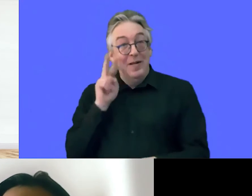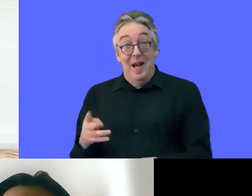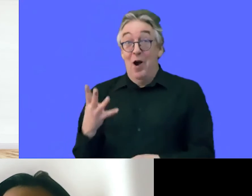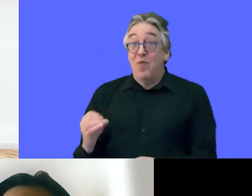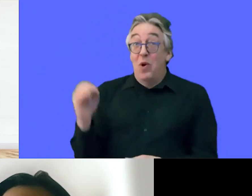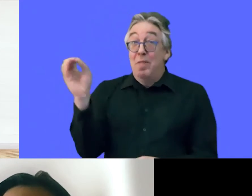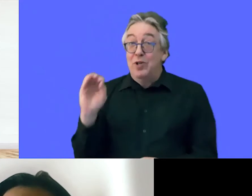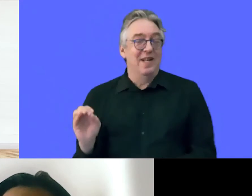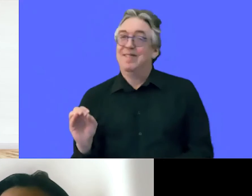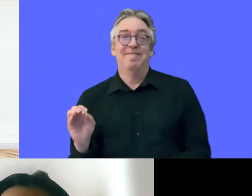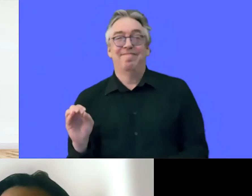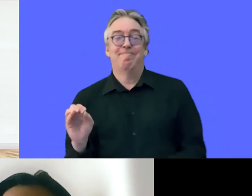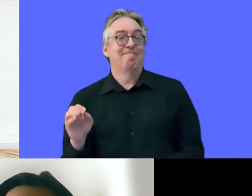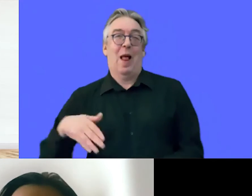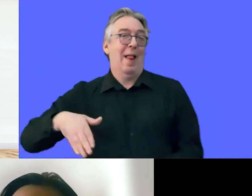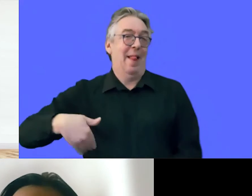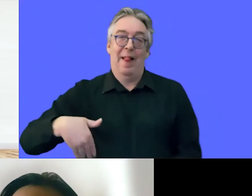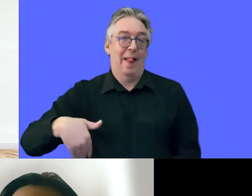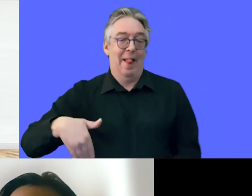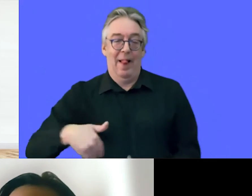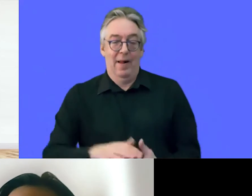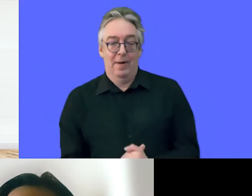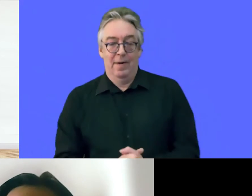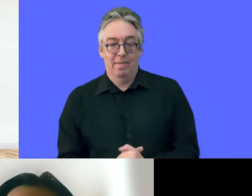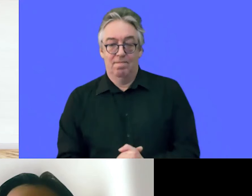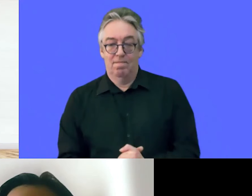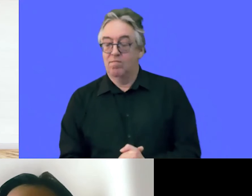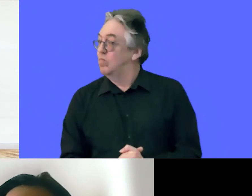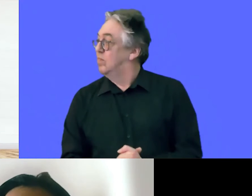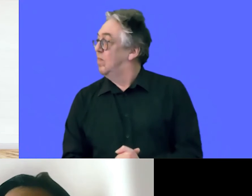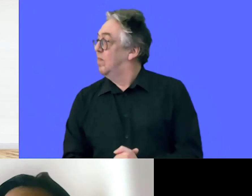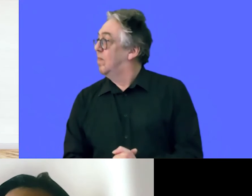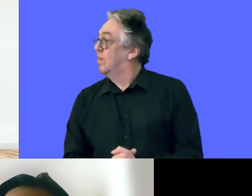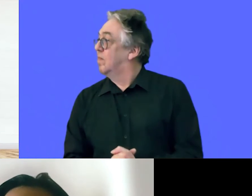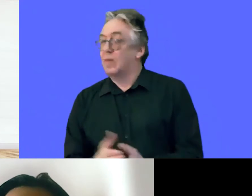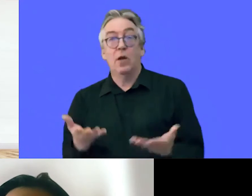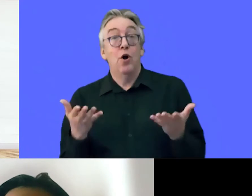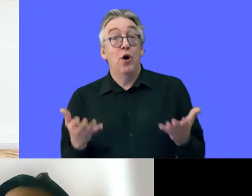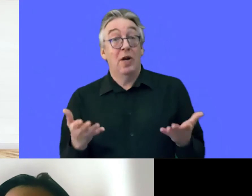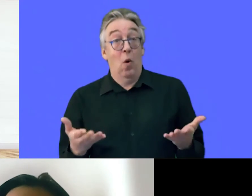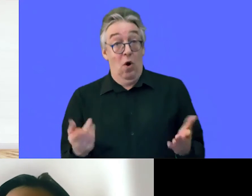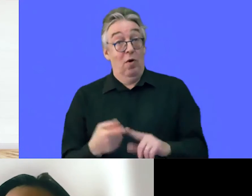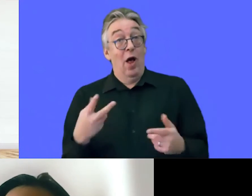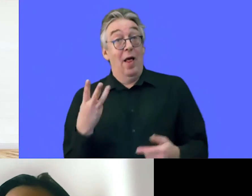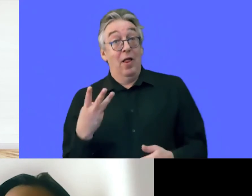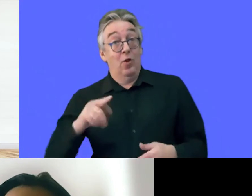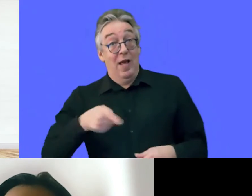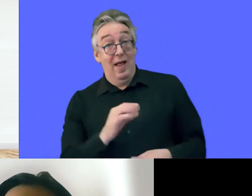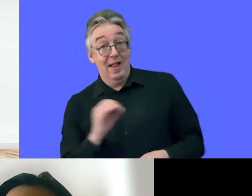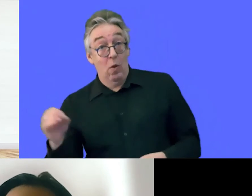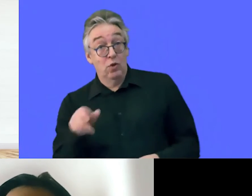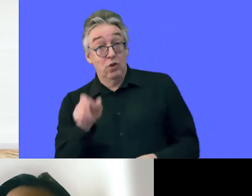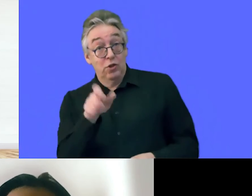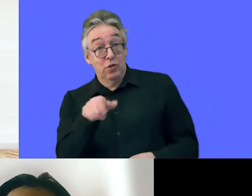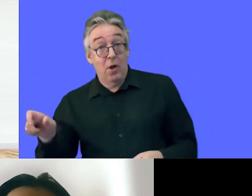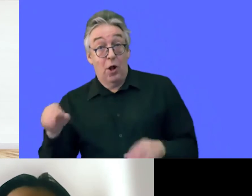has sort of like, you know, made us want, like, you know, add a couple of new components. So at the moment, out of the 3,000 people with disabilities, we've seen